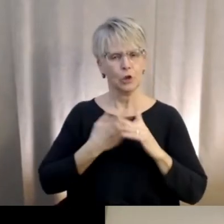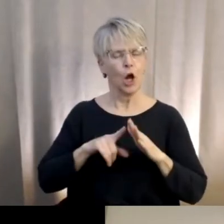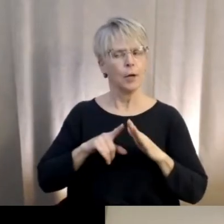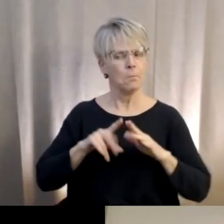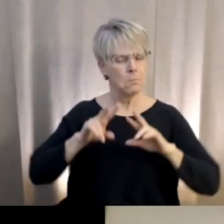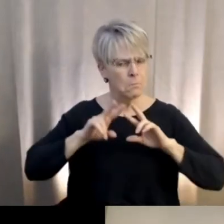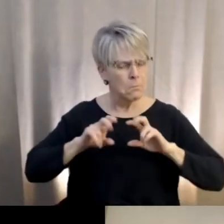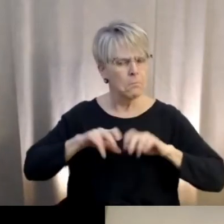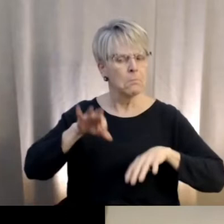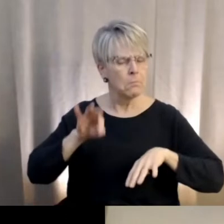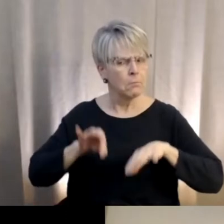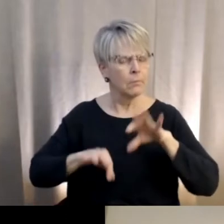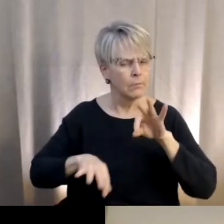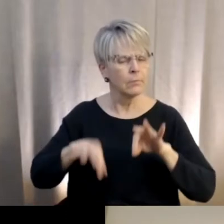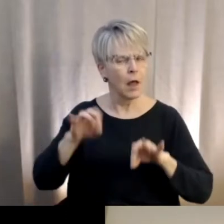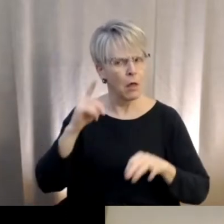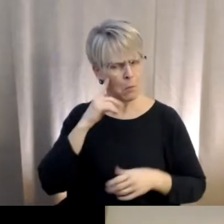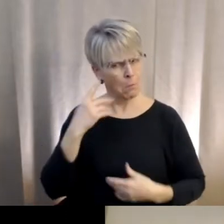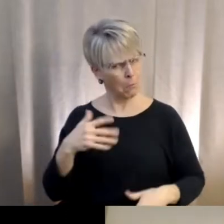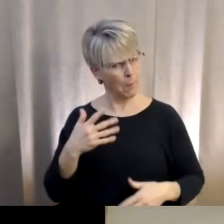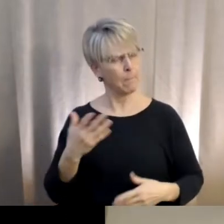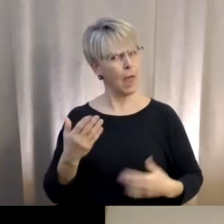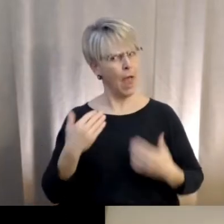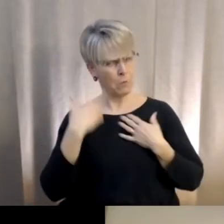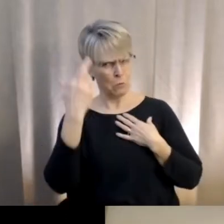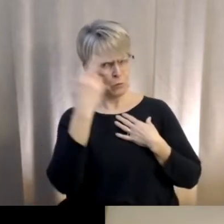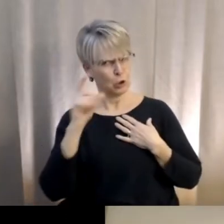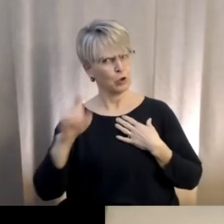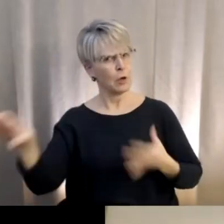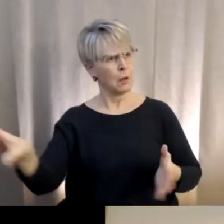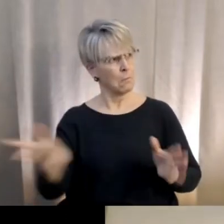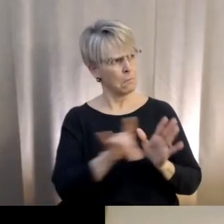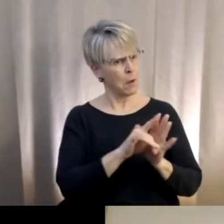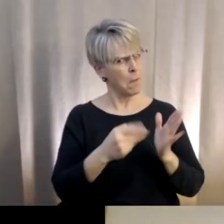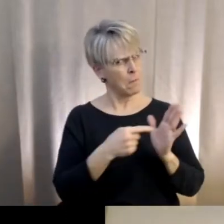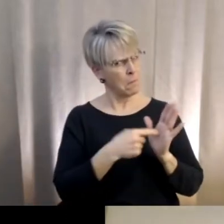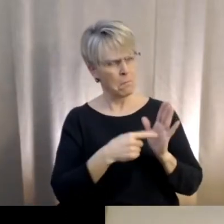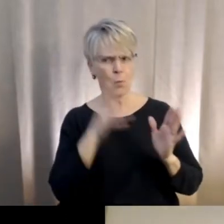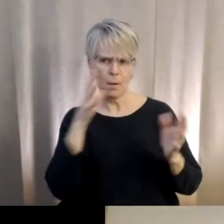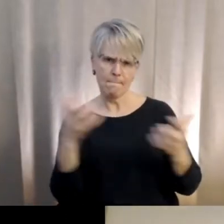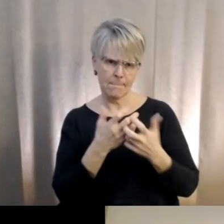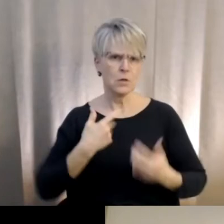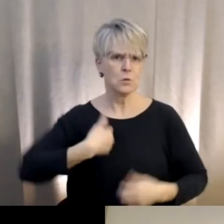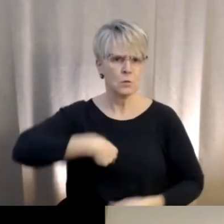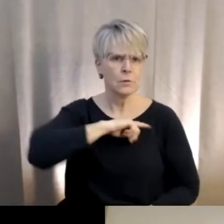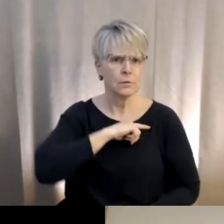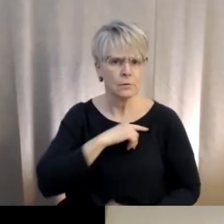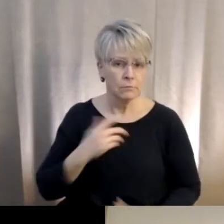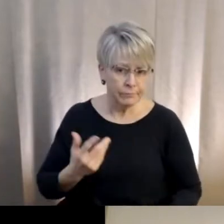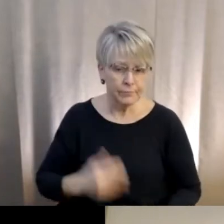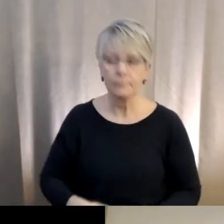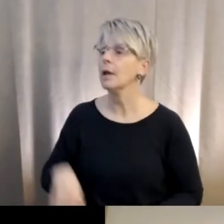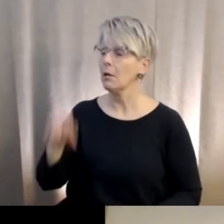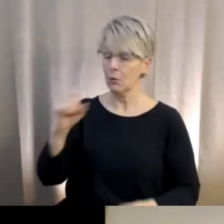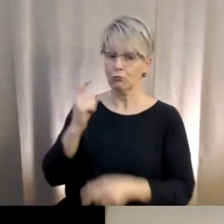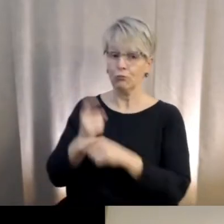different perspectives and started to flirt with, well, maybe there's something here for us. Right. Yeah,